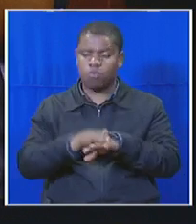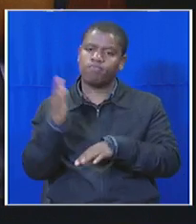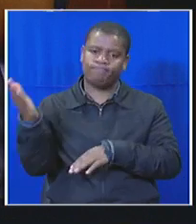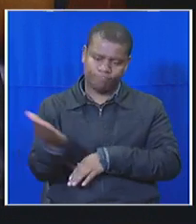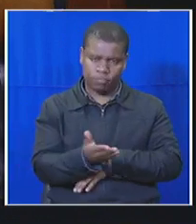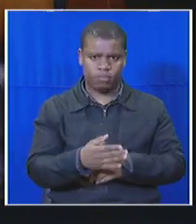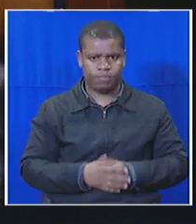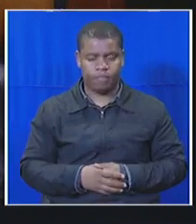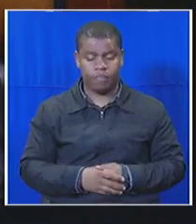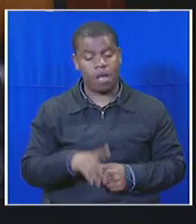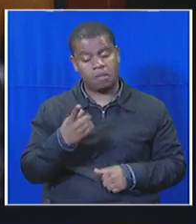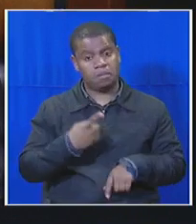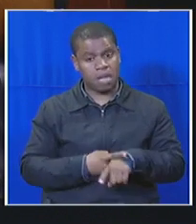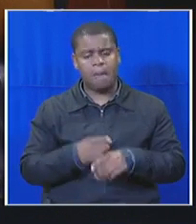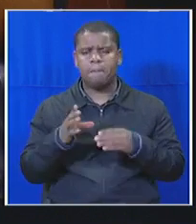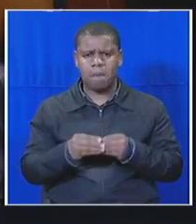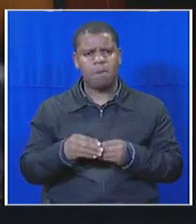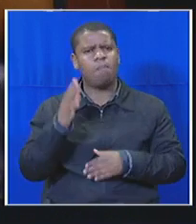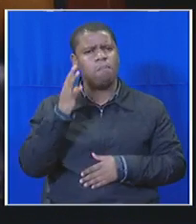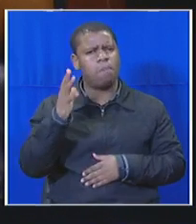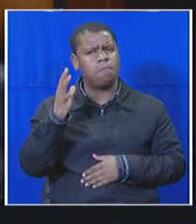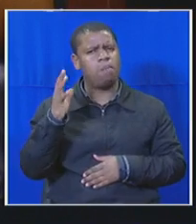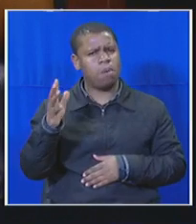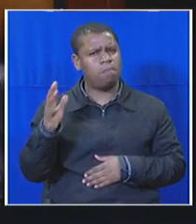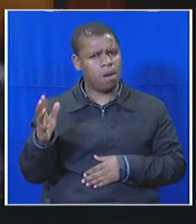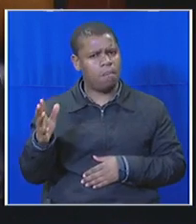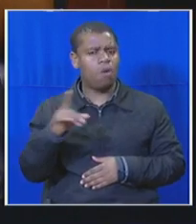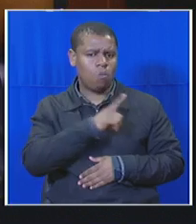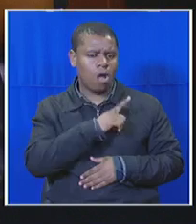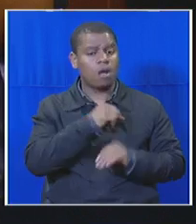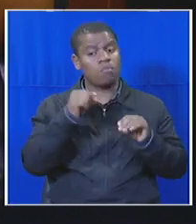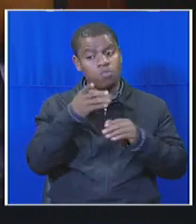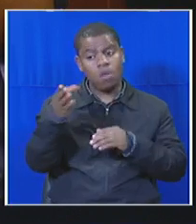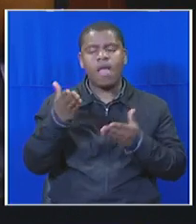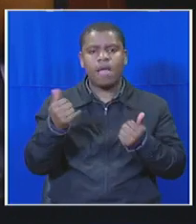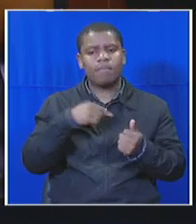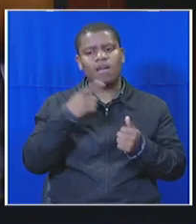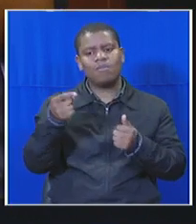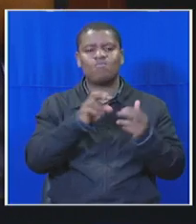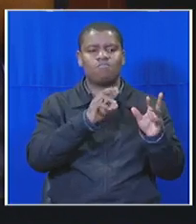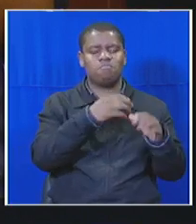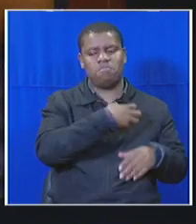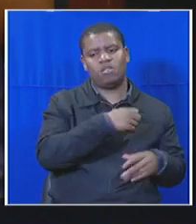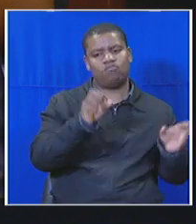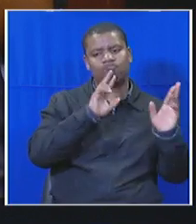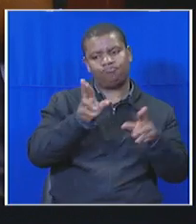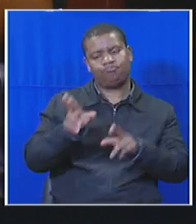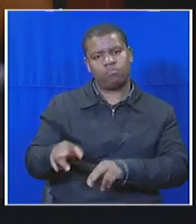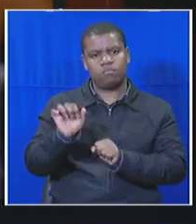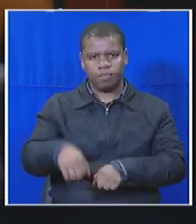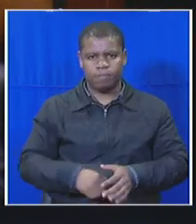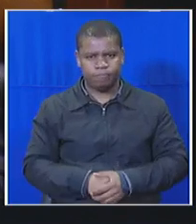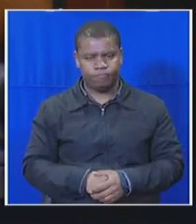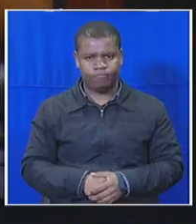members make statements, they do expect those statements to be responded to. And this is why ministers do